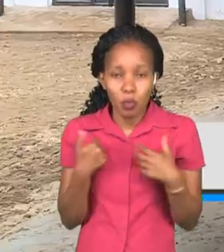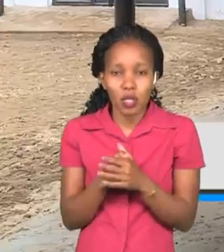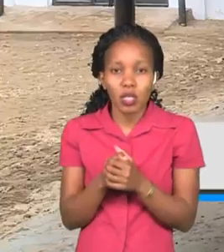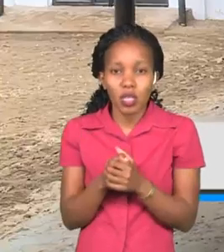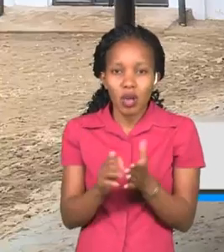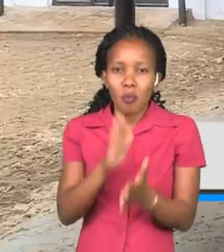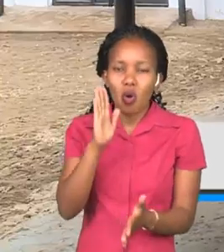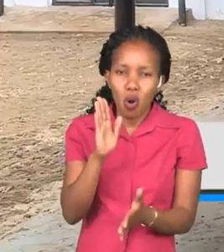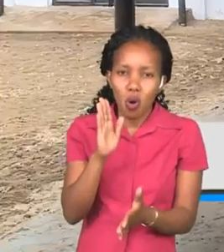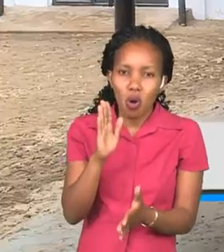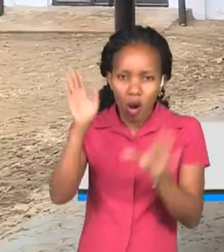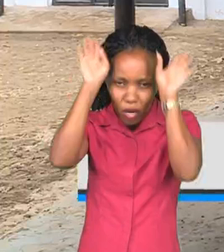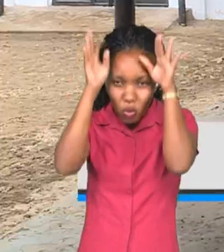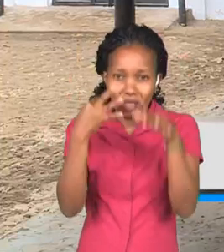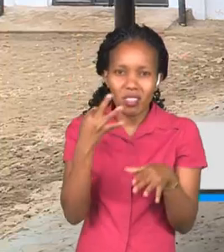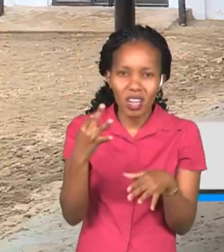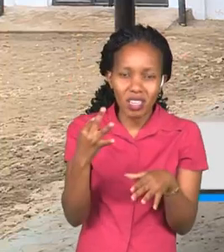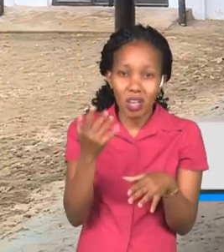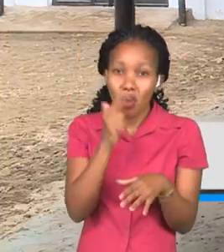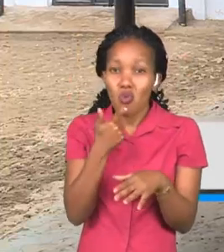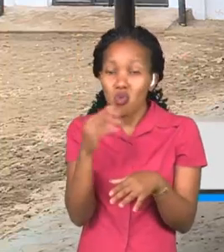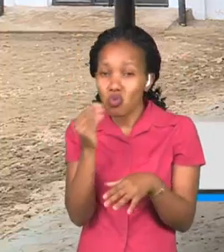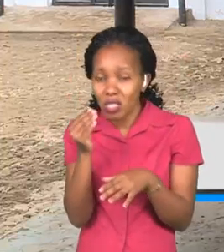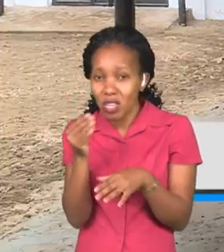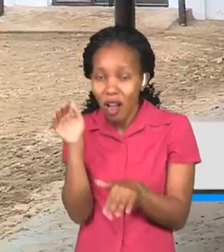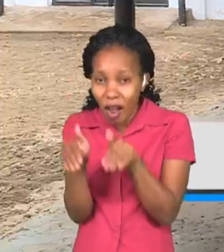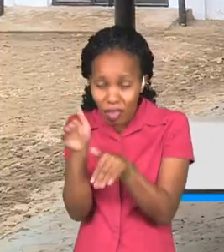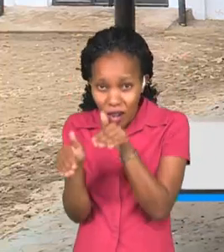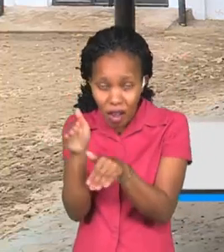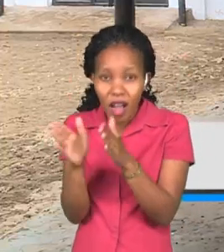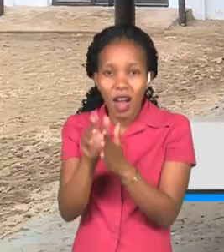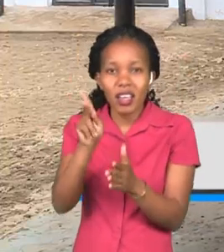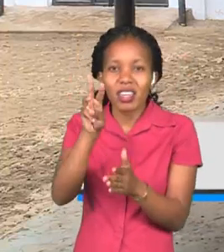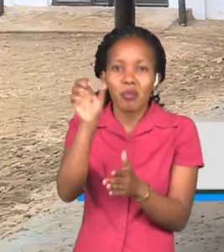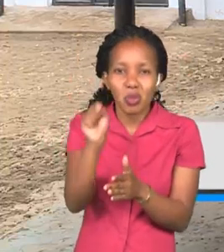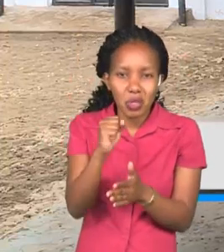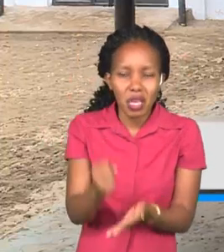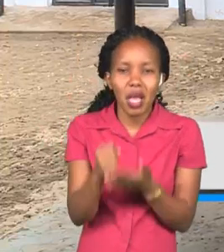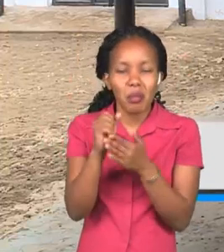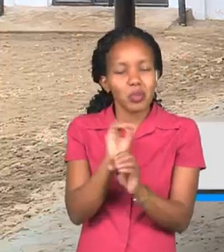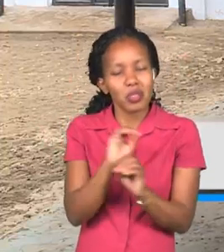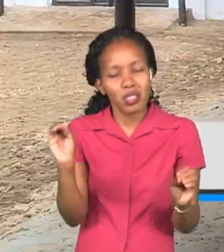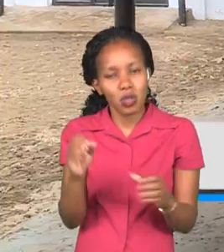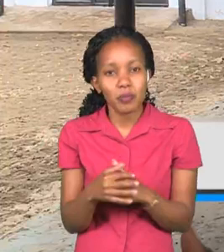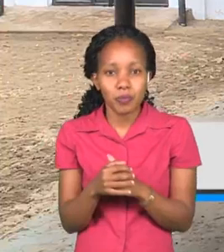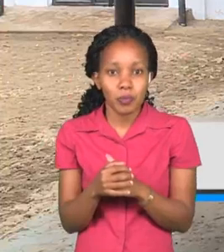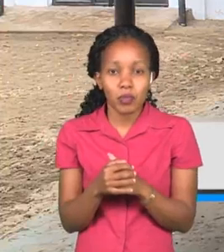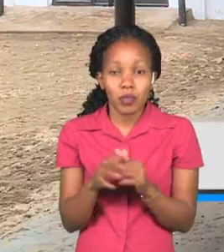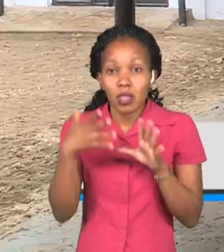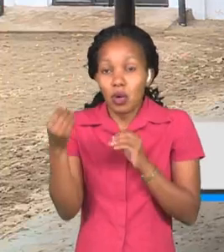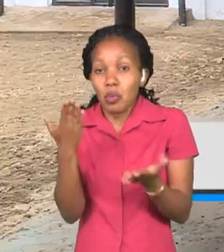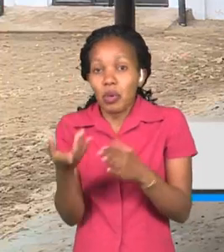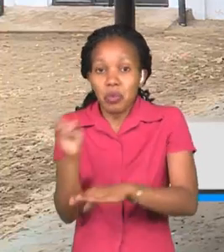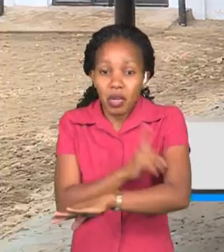punda 300 saizi wameliwa na hyena. Na KWS hata hawatusaidi, wataenda tu siku